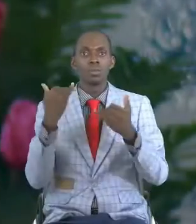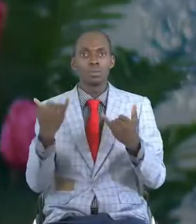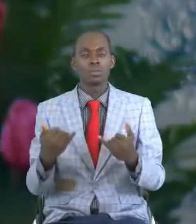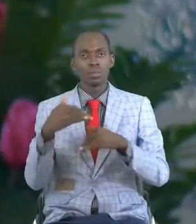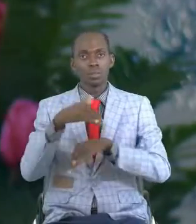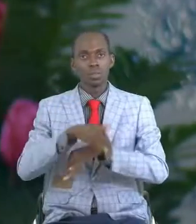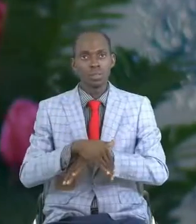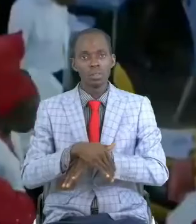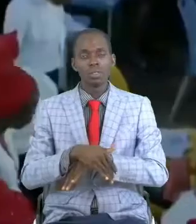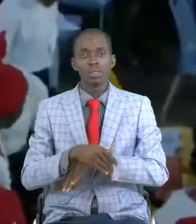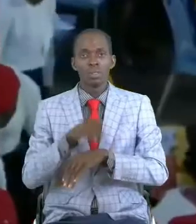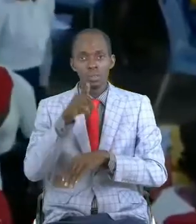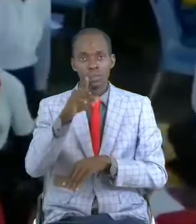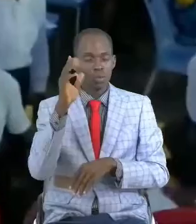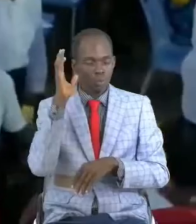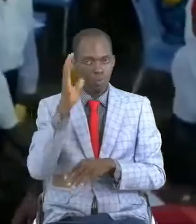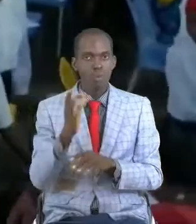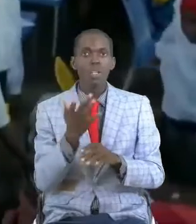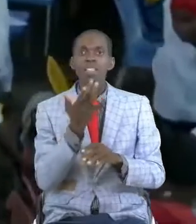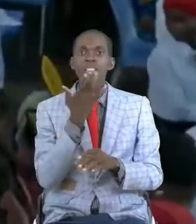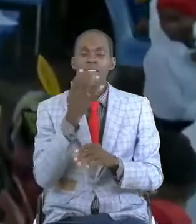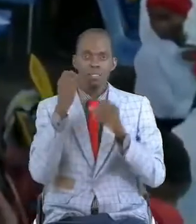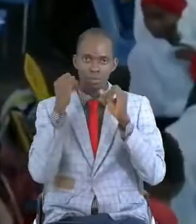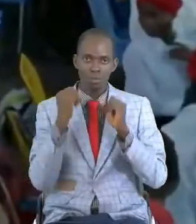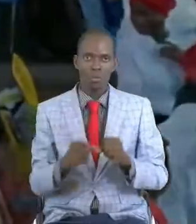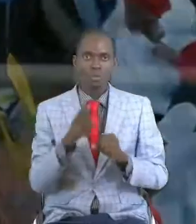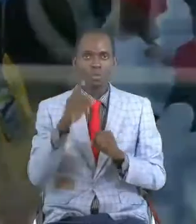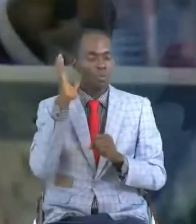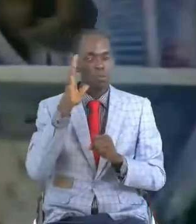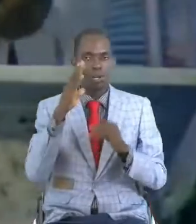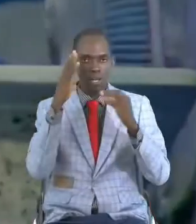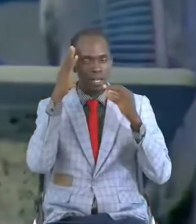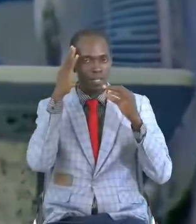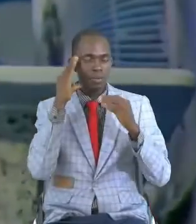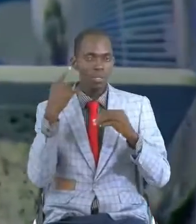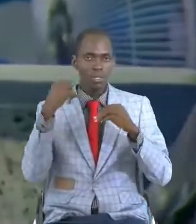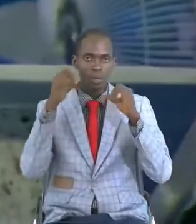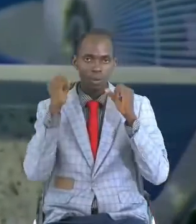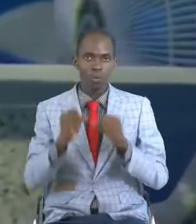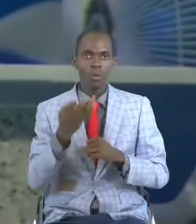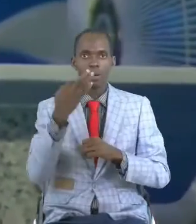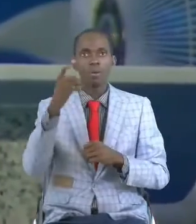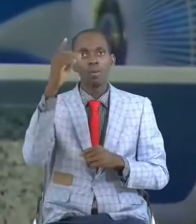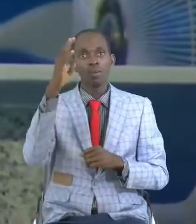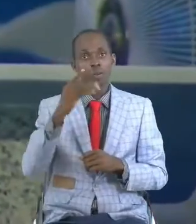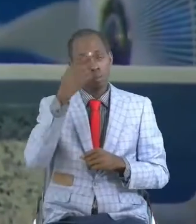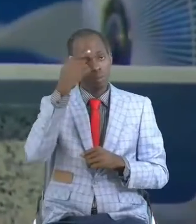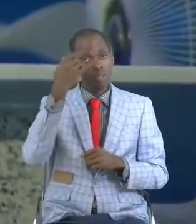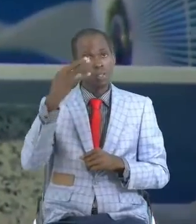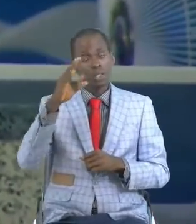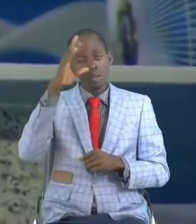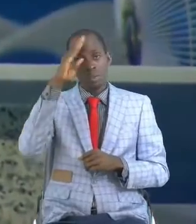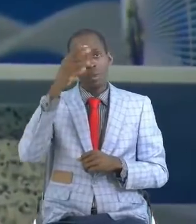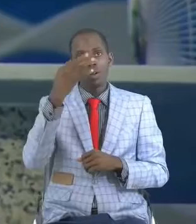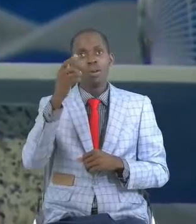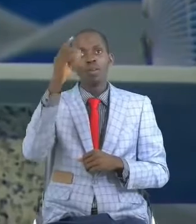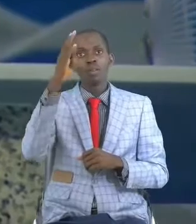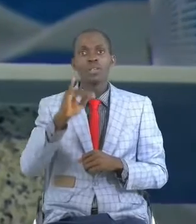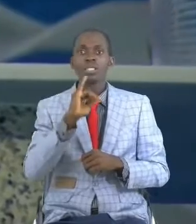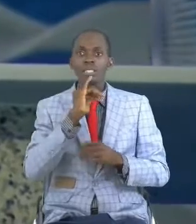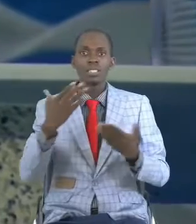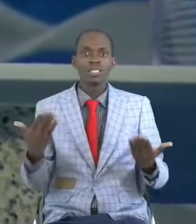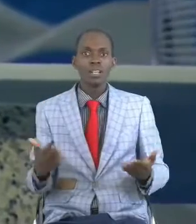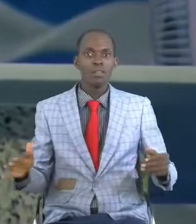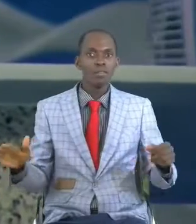will taste power. You will experience the power of God, because the man of God is here, fully ready,